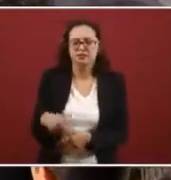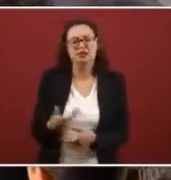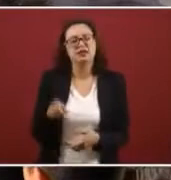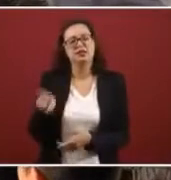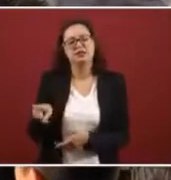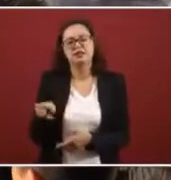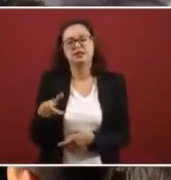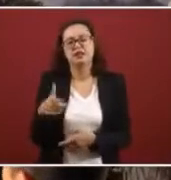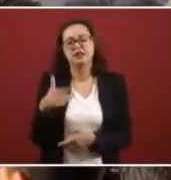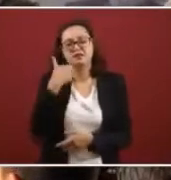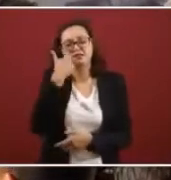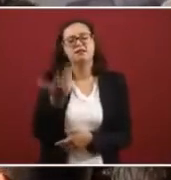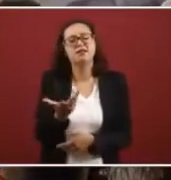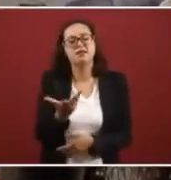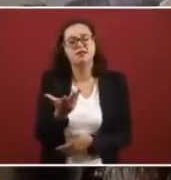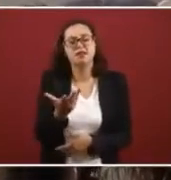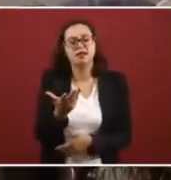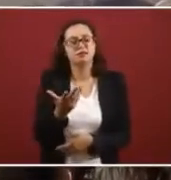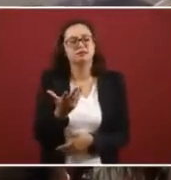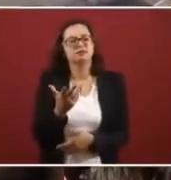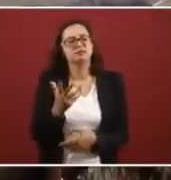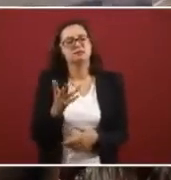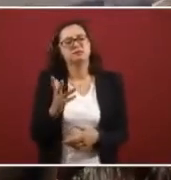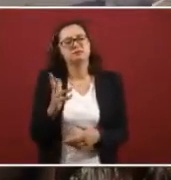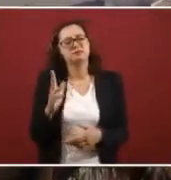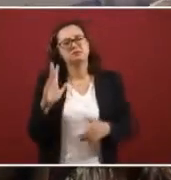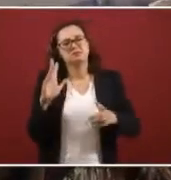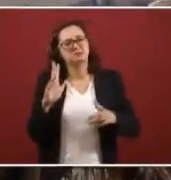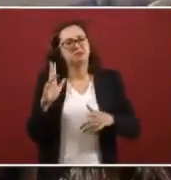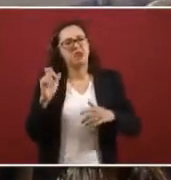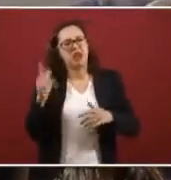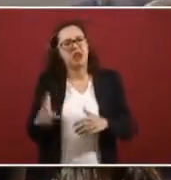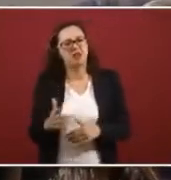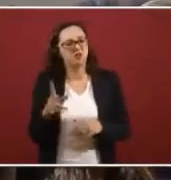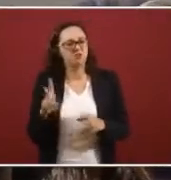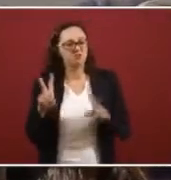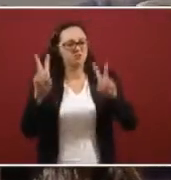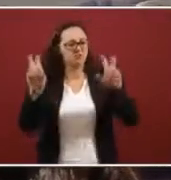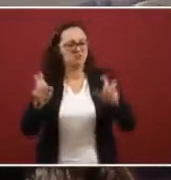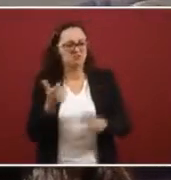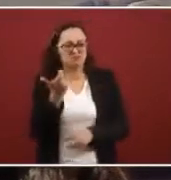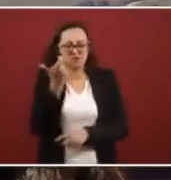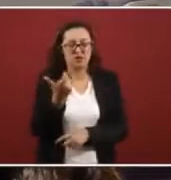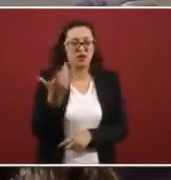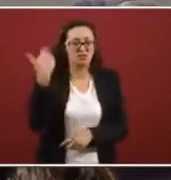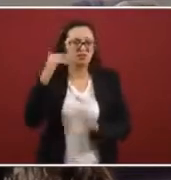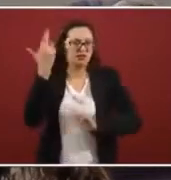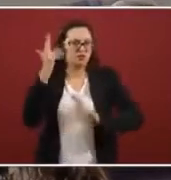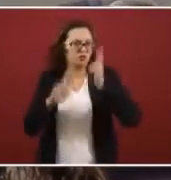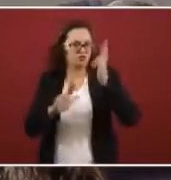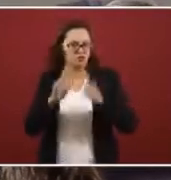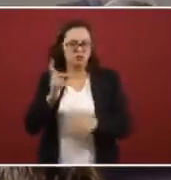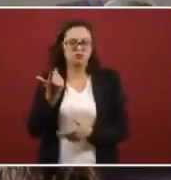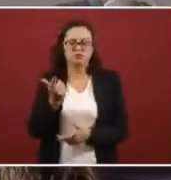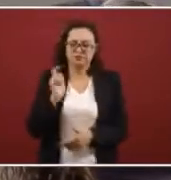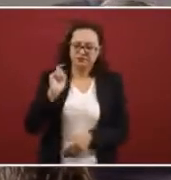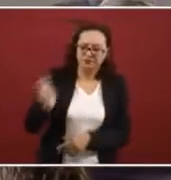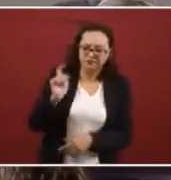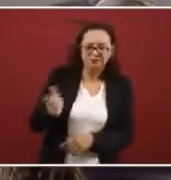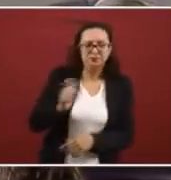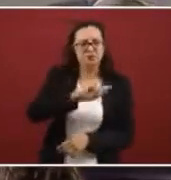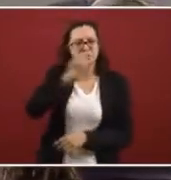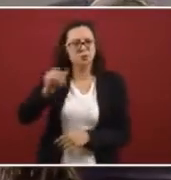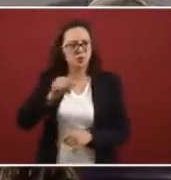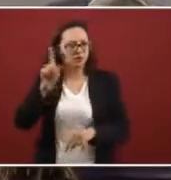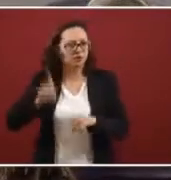It was regarding some pensions for their husbands that had participated in, and they